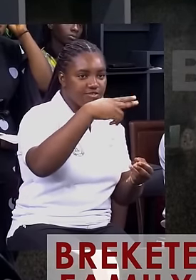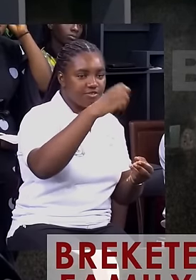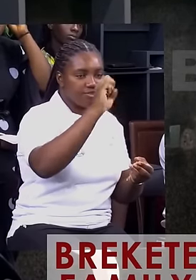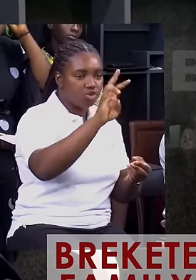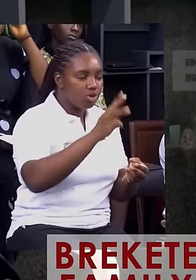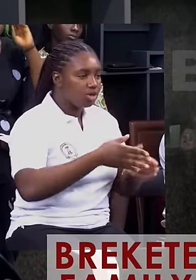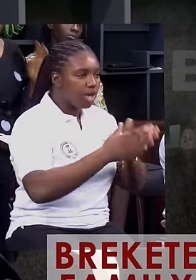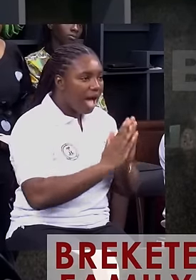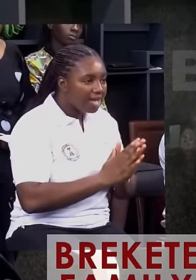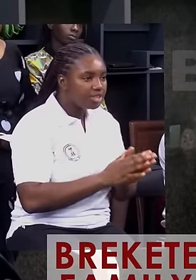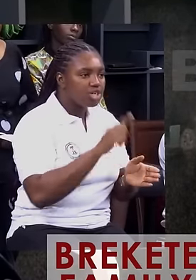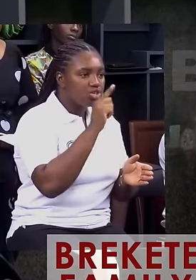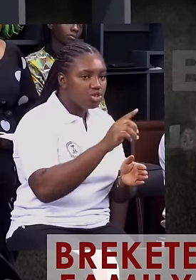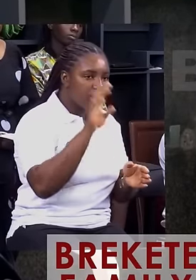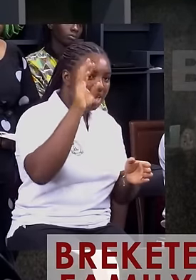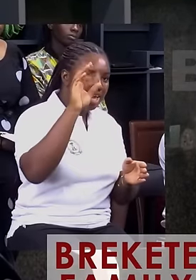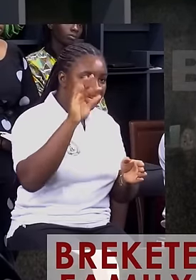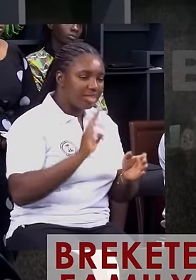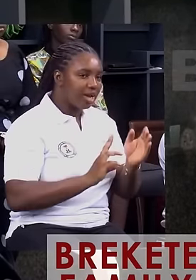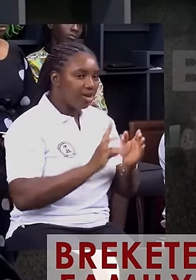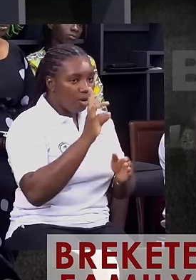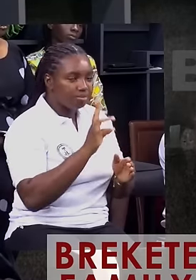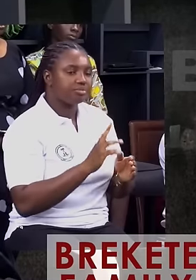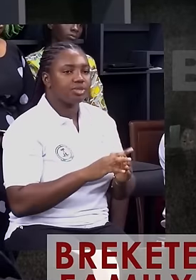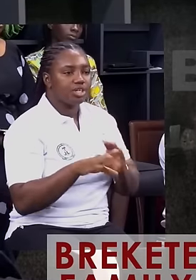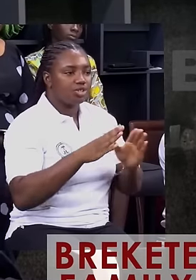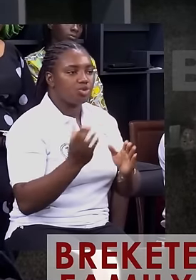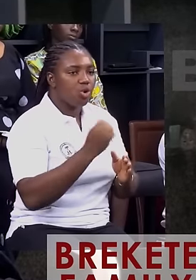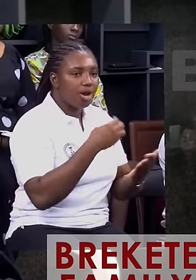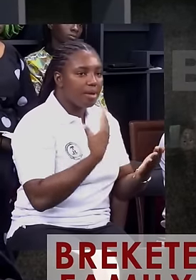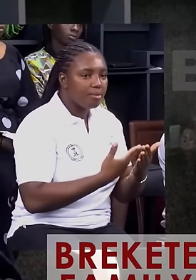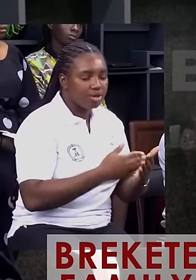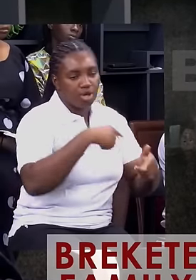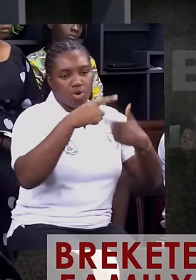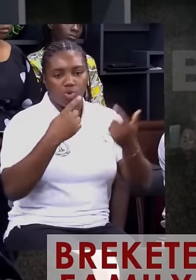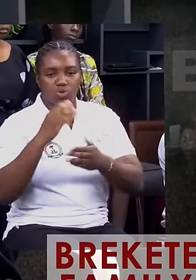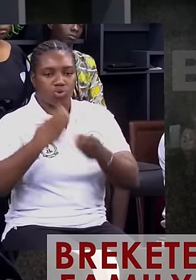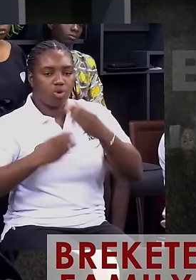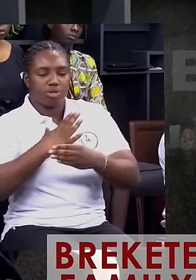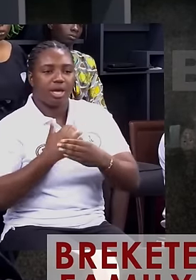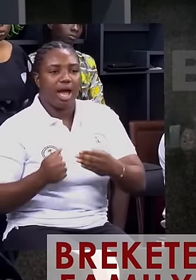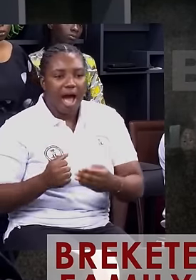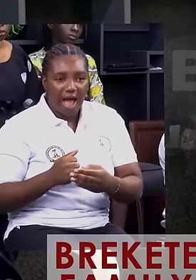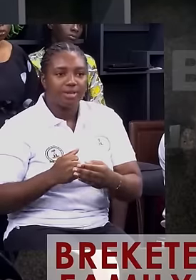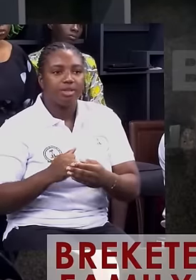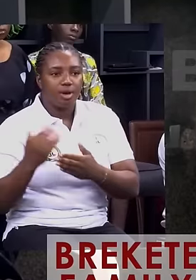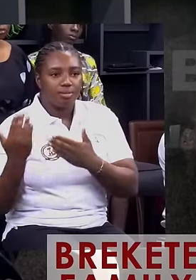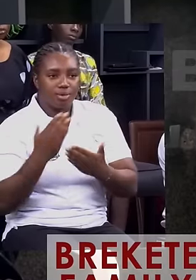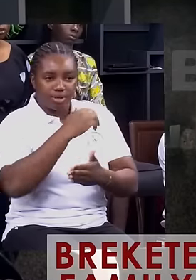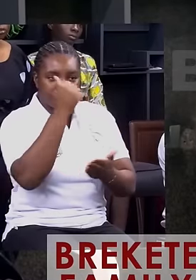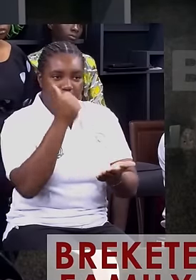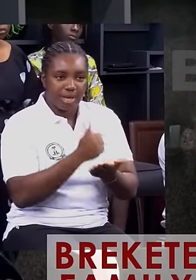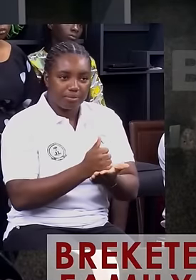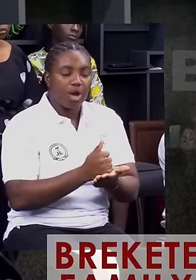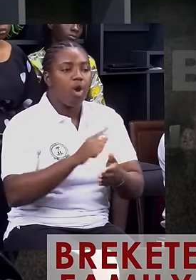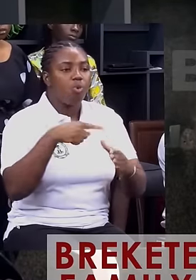the person, did you collect any money? He said no. We say, okay, go to court and confirm all these things. When you have gone to court and confirm, we have done